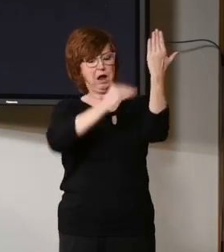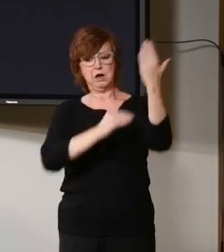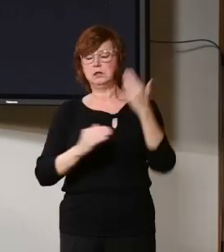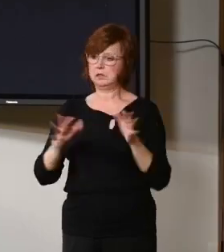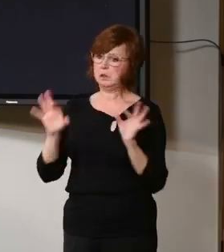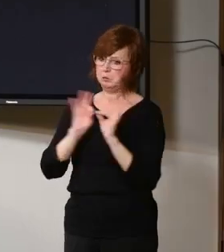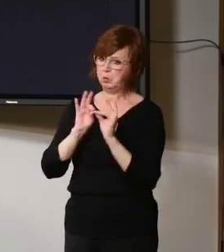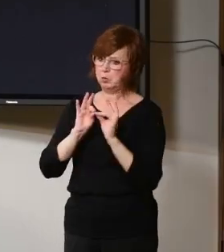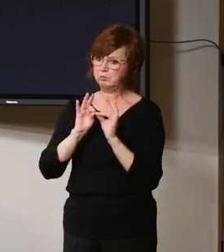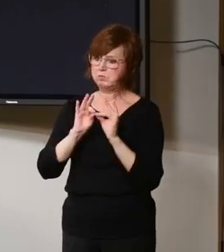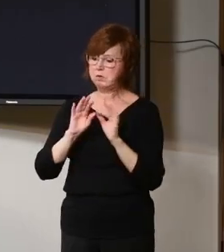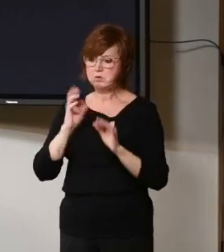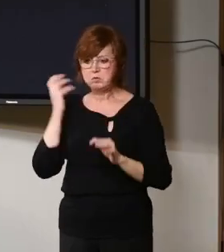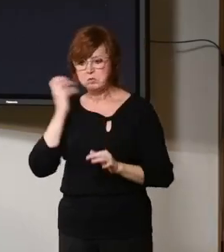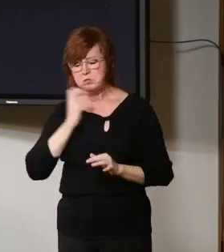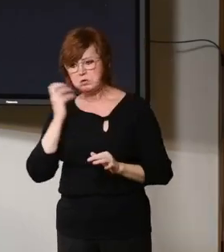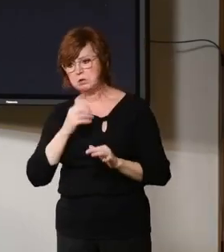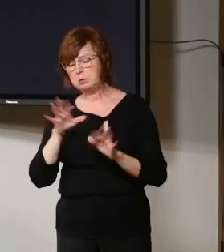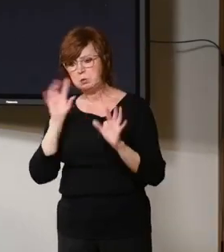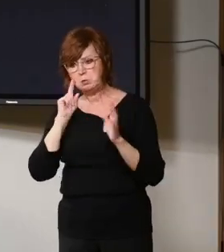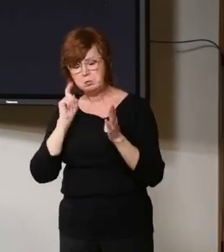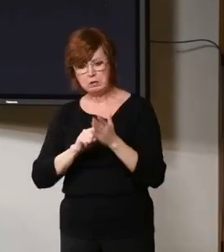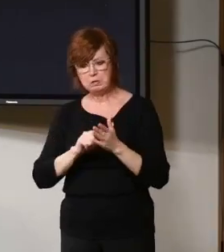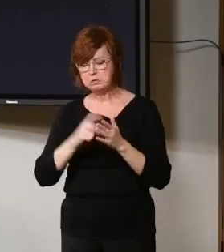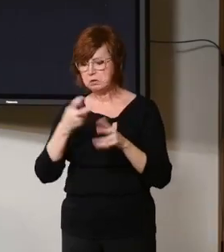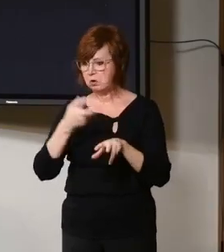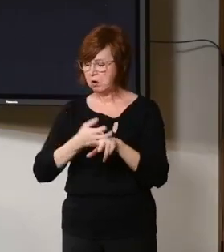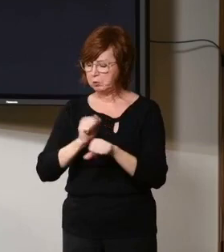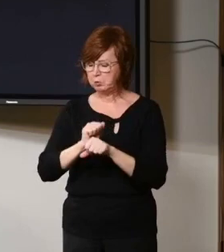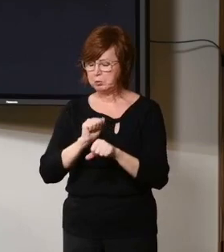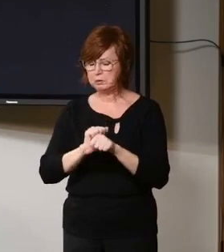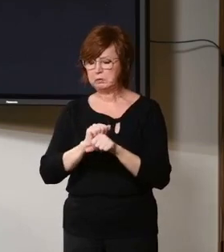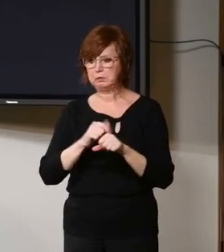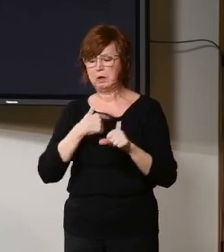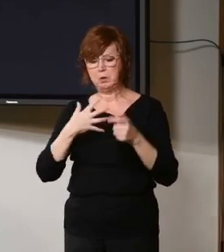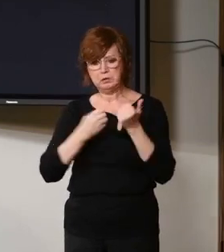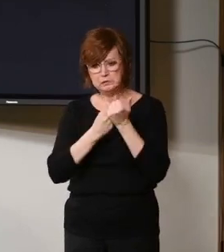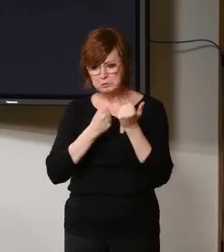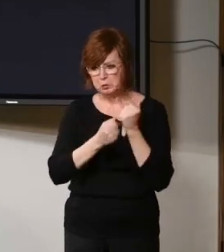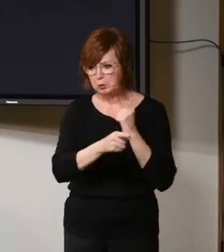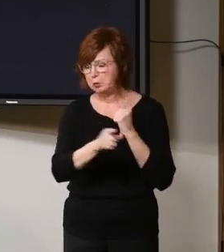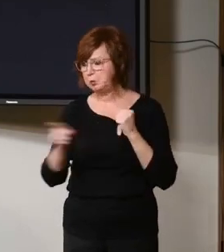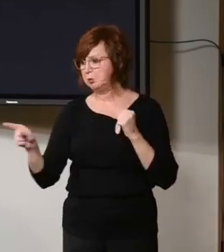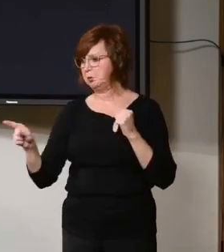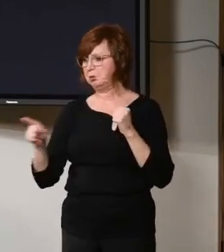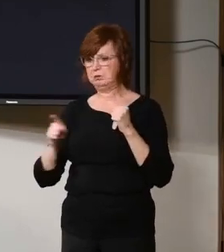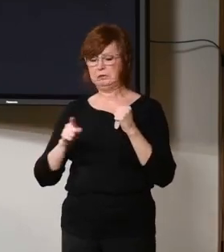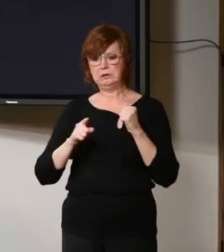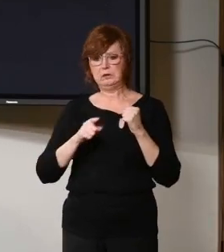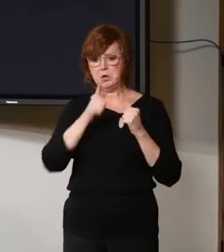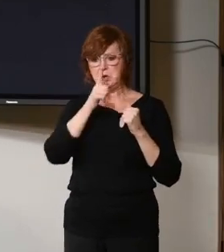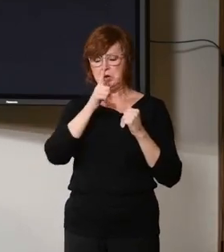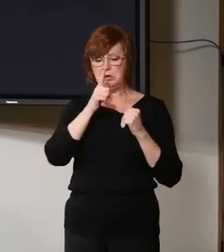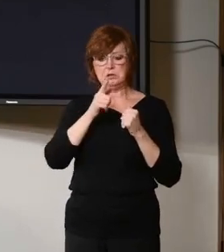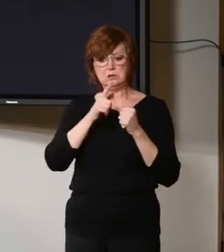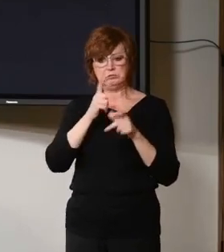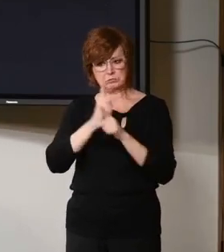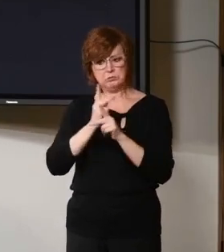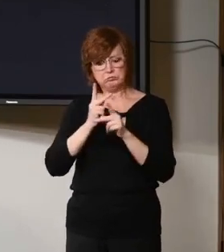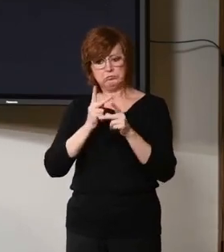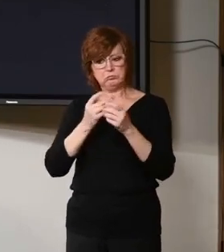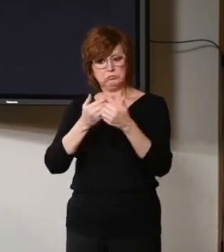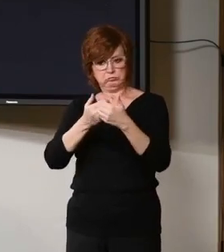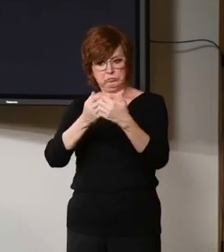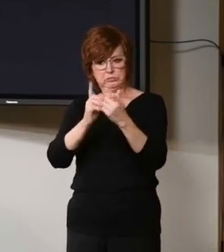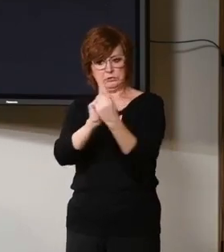them for the work they're doing at the front lines and support them in whatever way we can, while maintaining a physical distance,